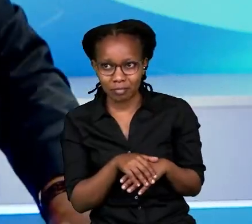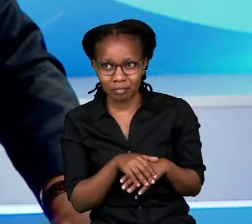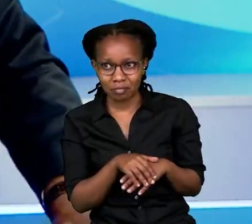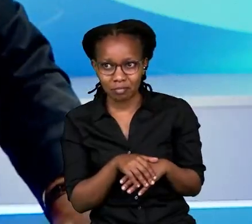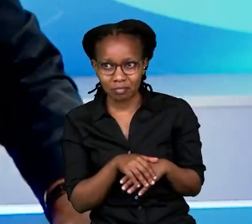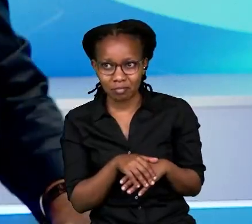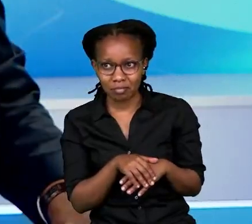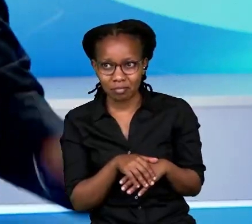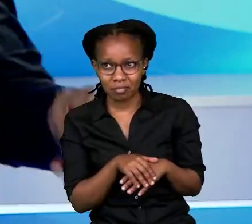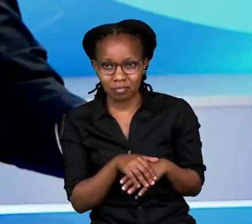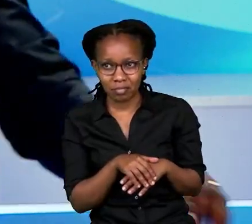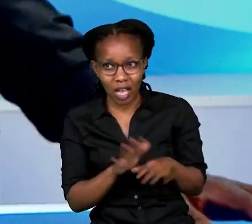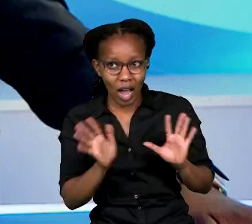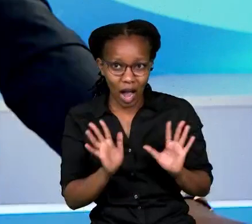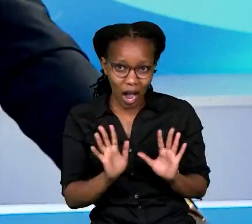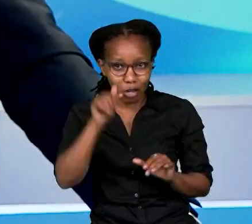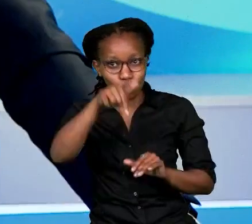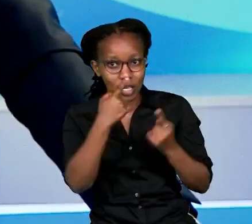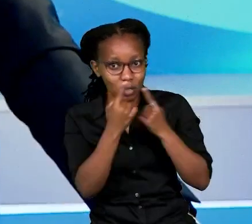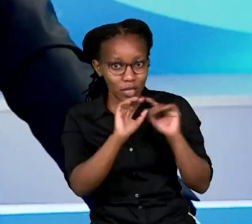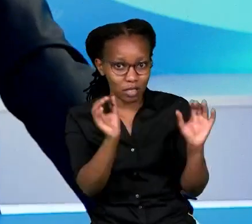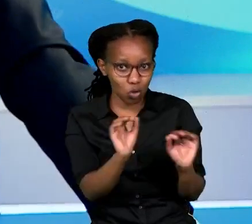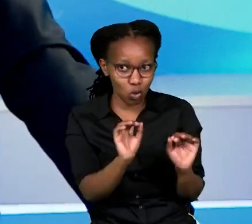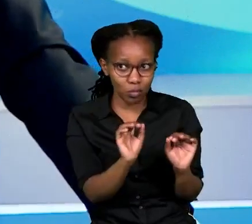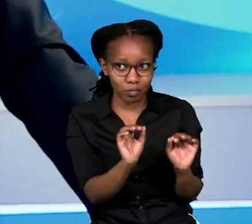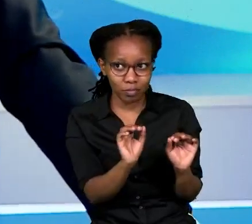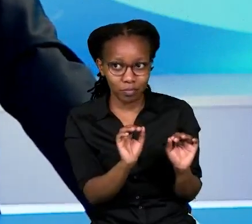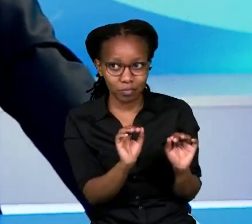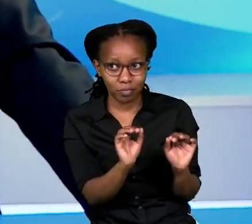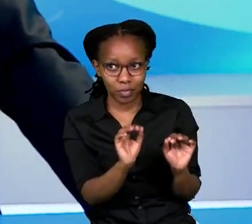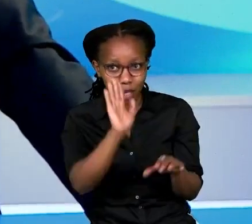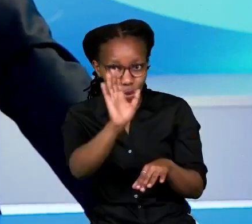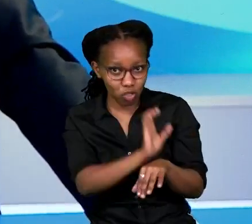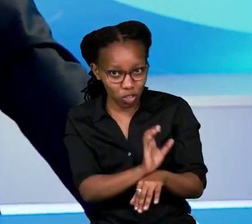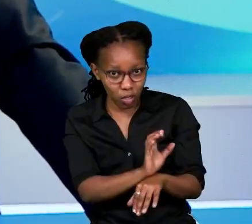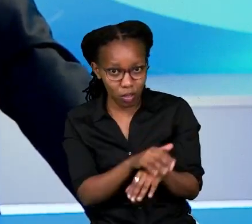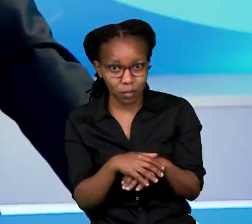say, apana na leo hutaongea? Are you going to do that at your church?